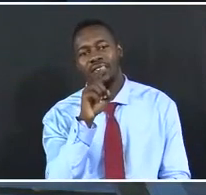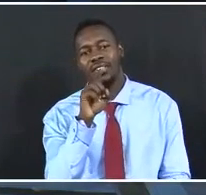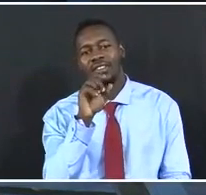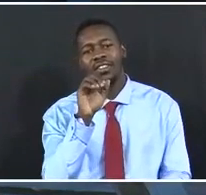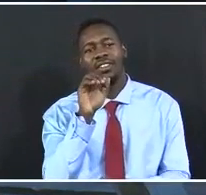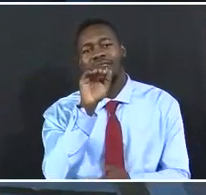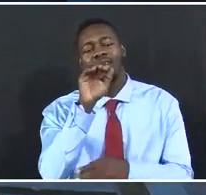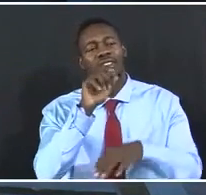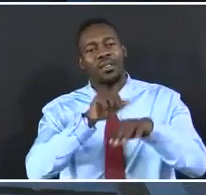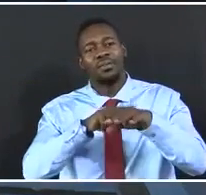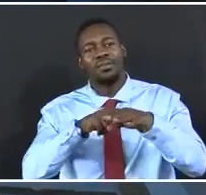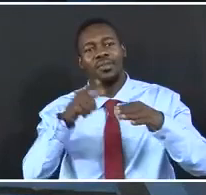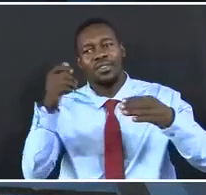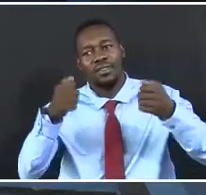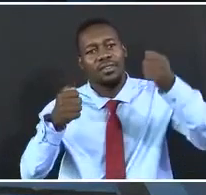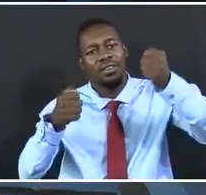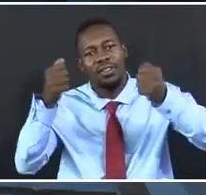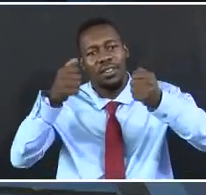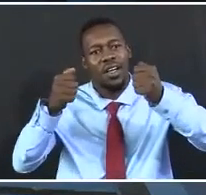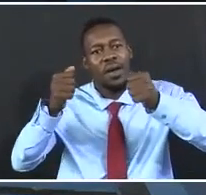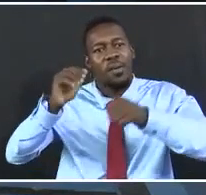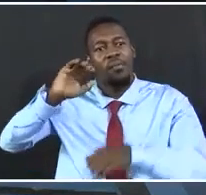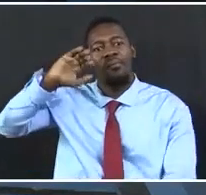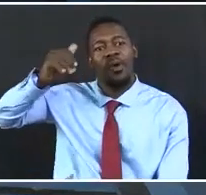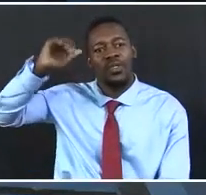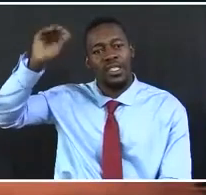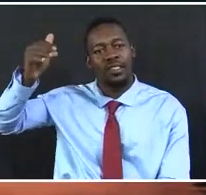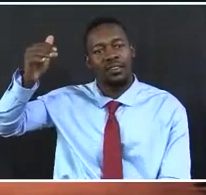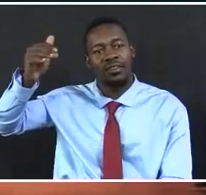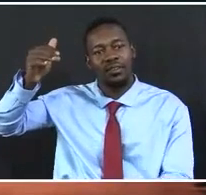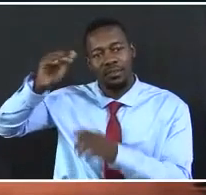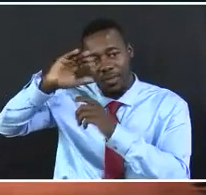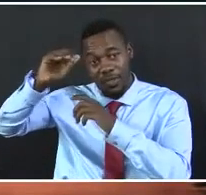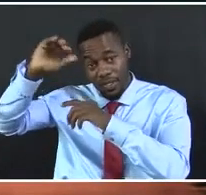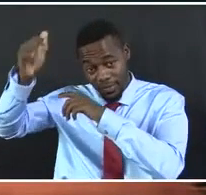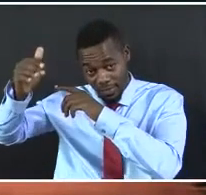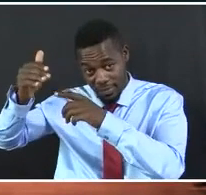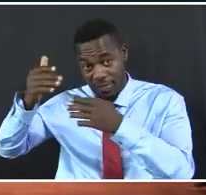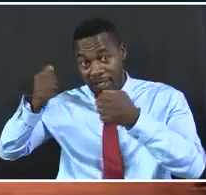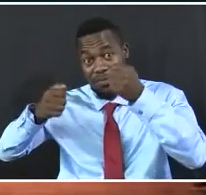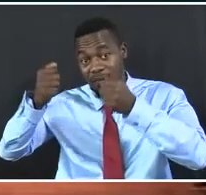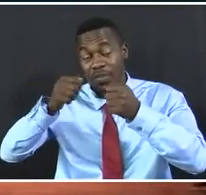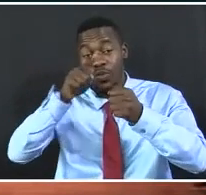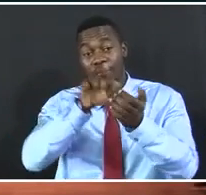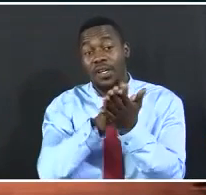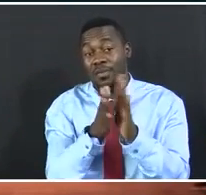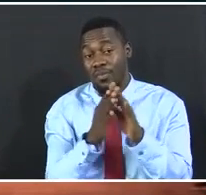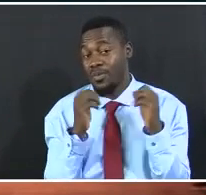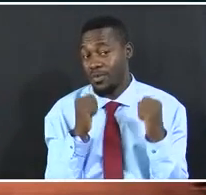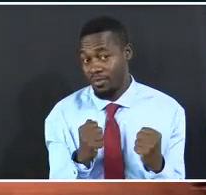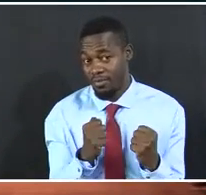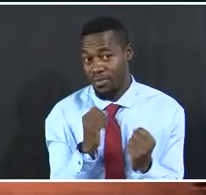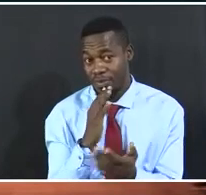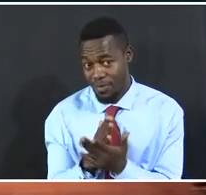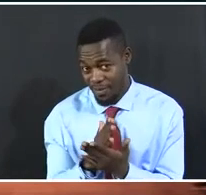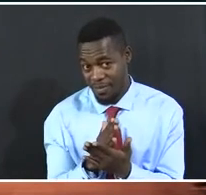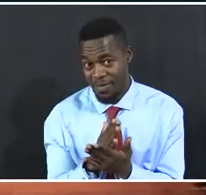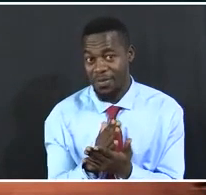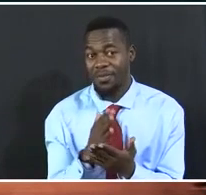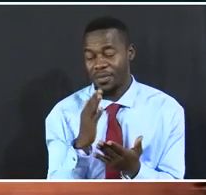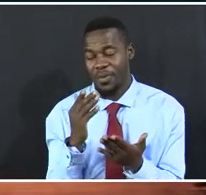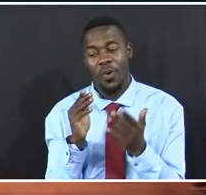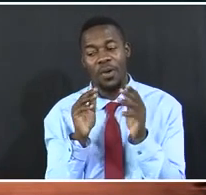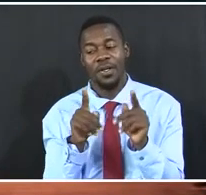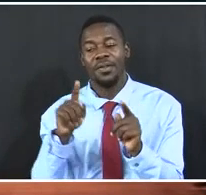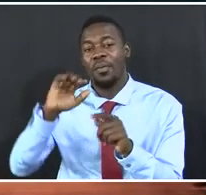look to just go through that and then I will be able to expound. The one who has clean hands, that's verse 4, it says, the one who has